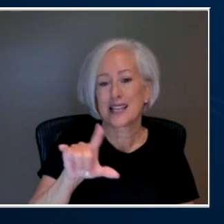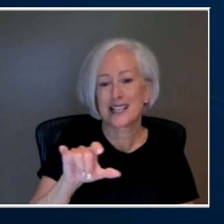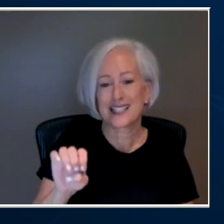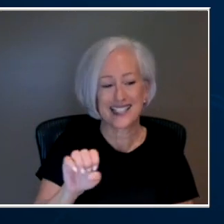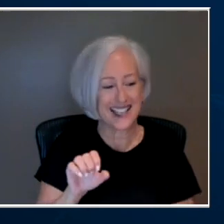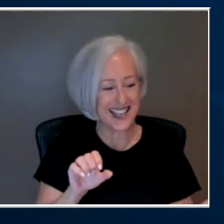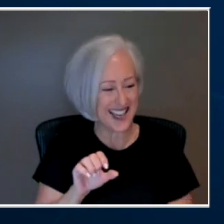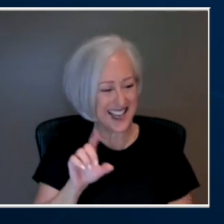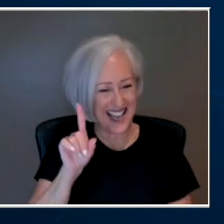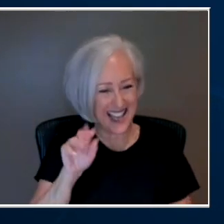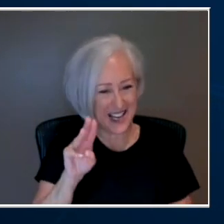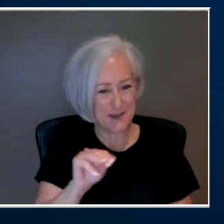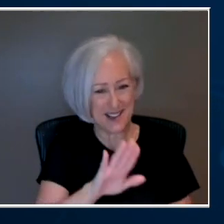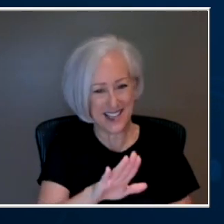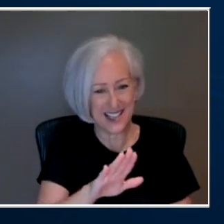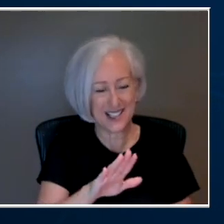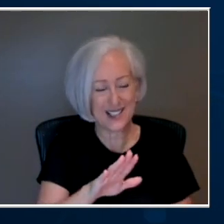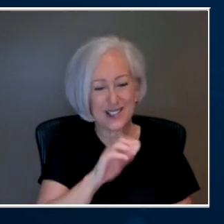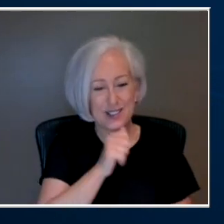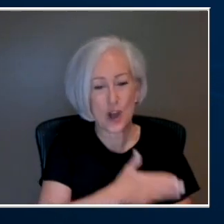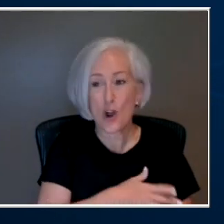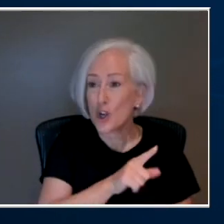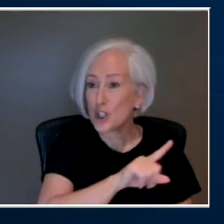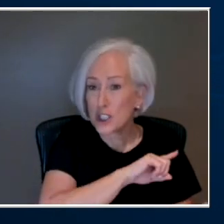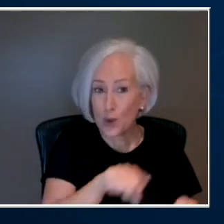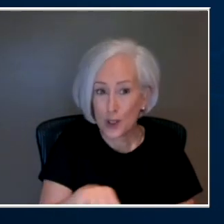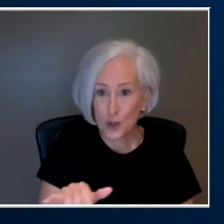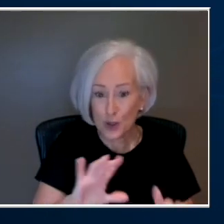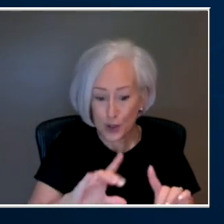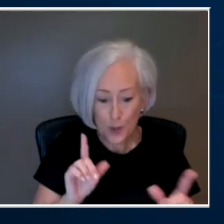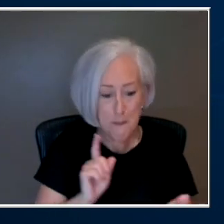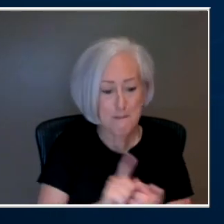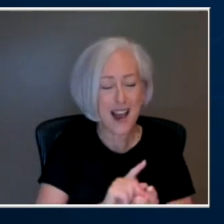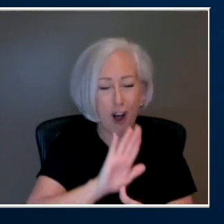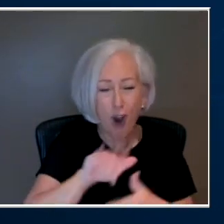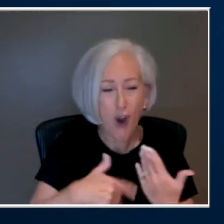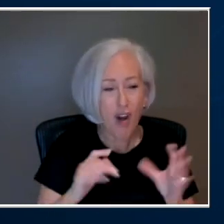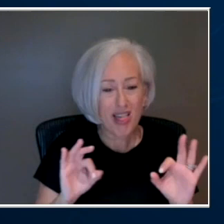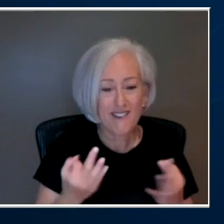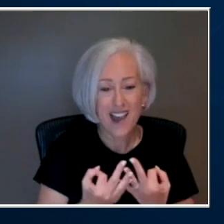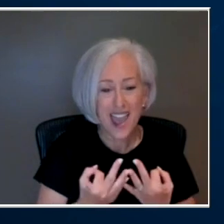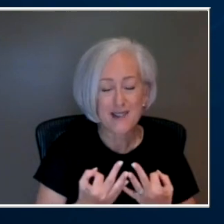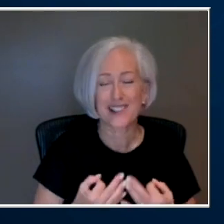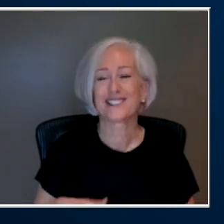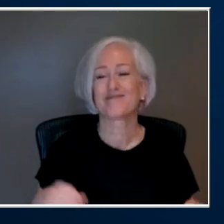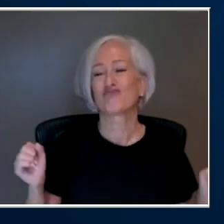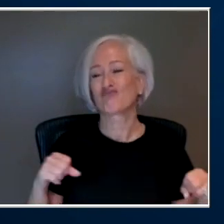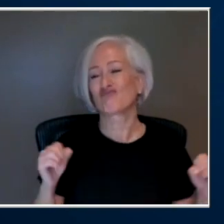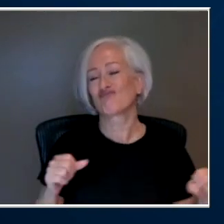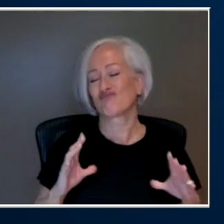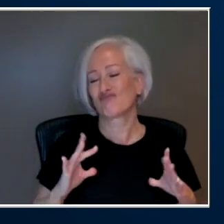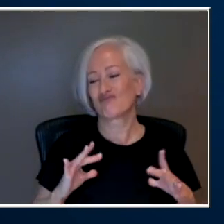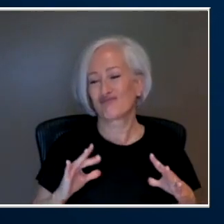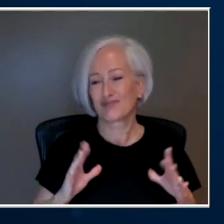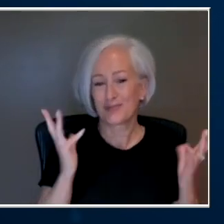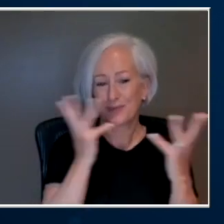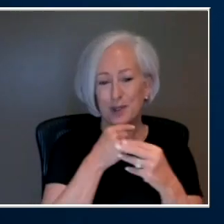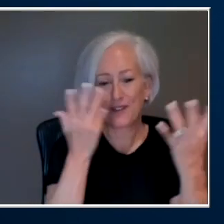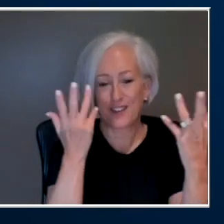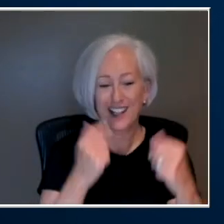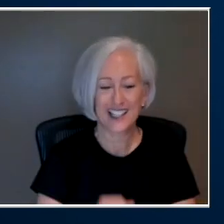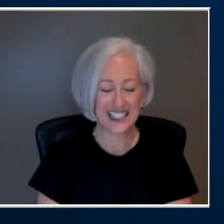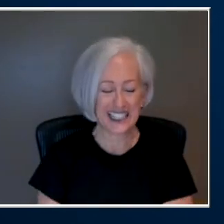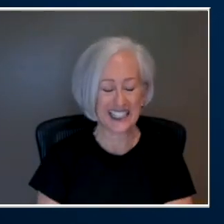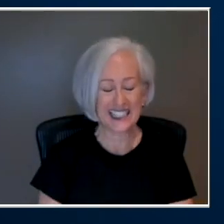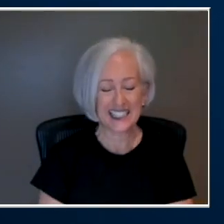your daughter. So she came along too. So you got to meet all the family got to meet. How beautiful. The whole family. Yes. That's wonderful.